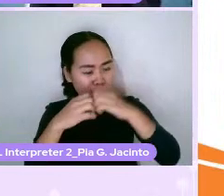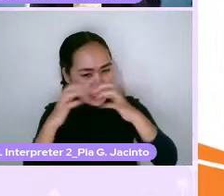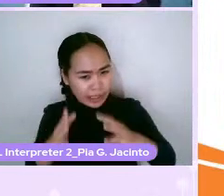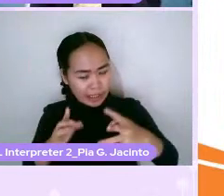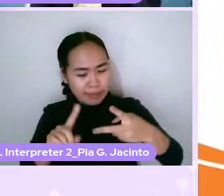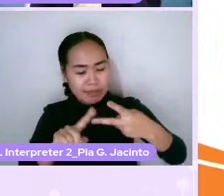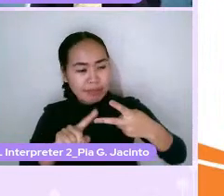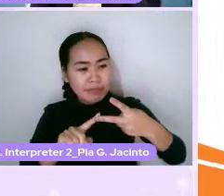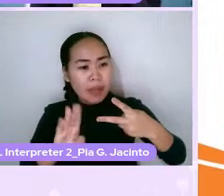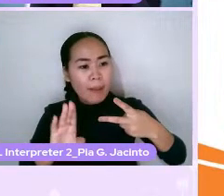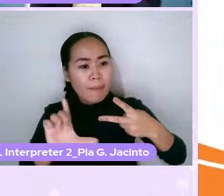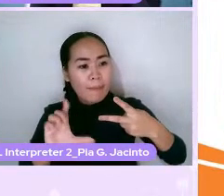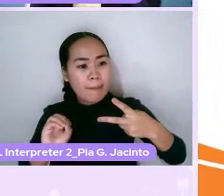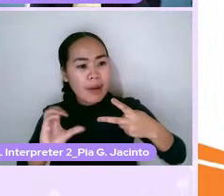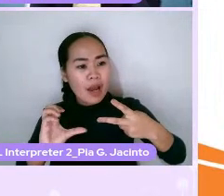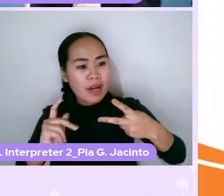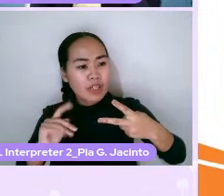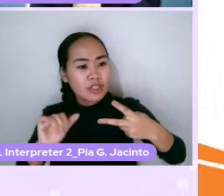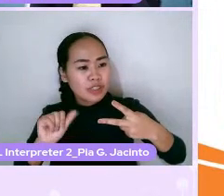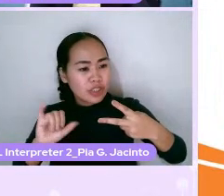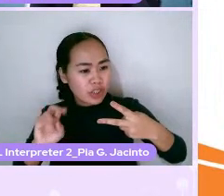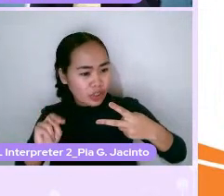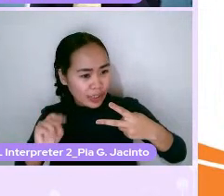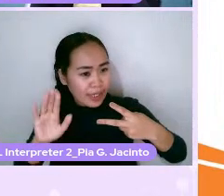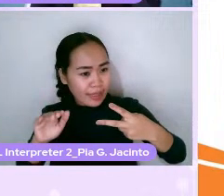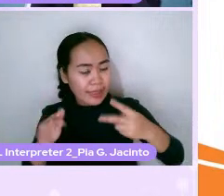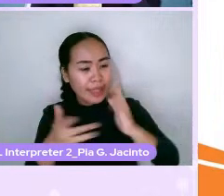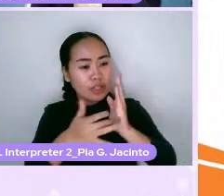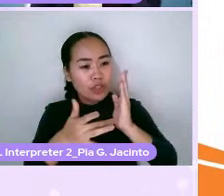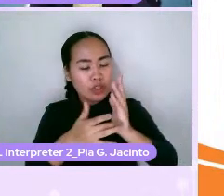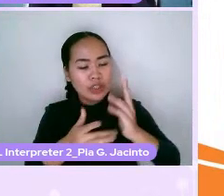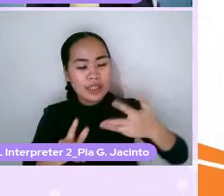blockchain technology, and quantum computing simulation.